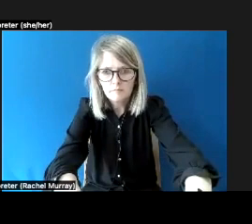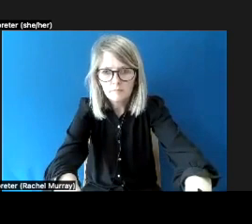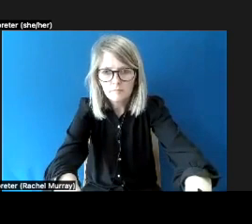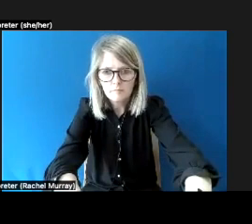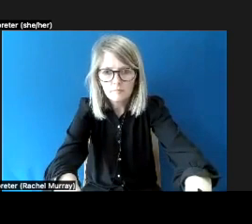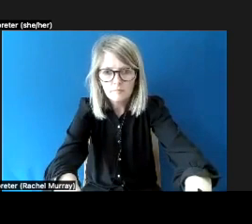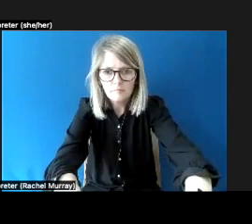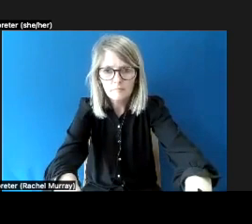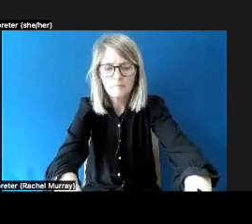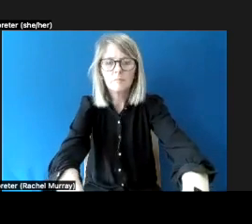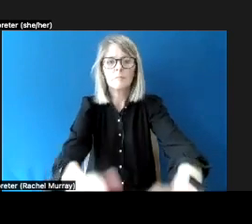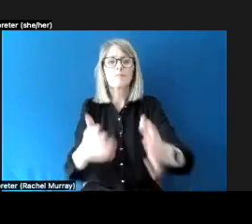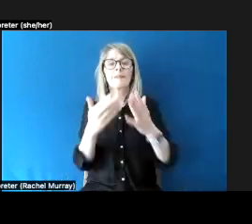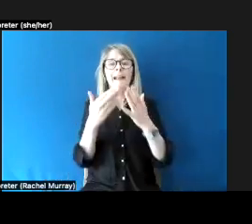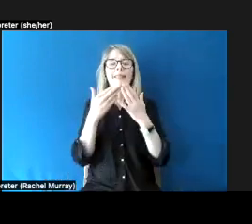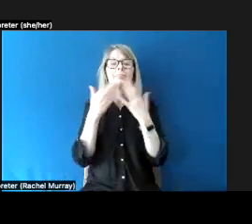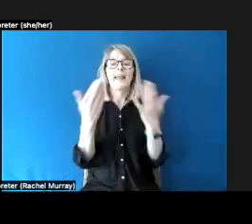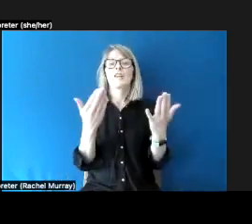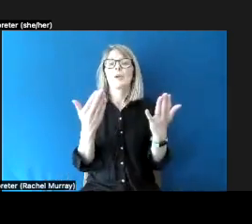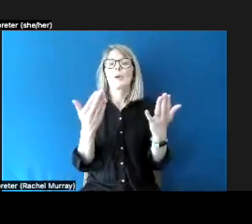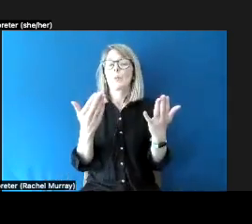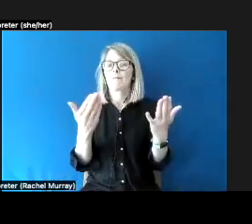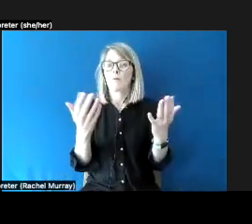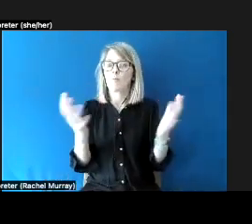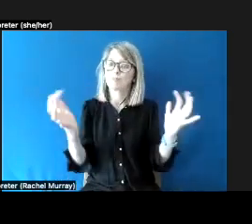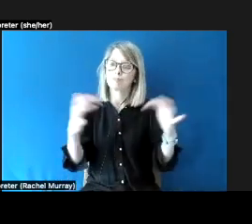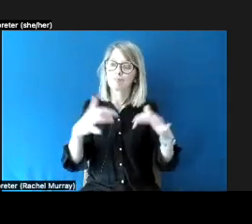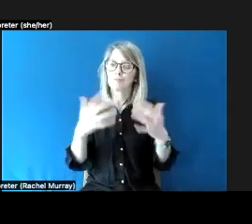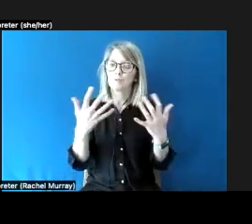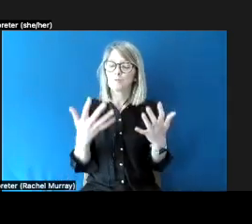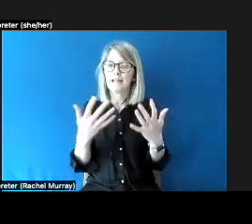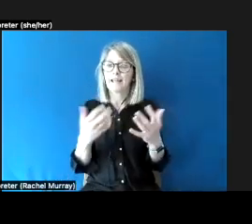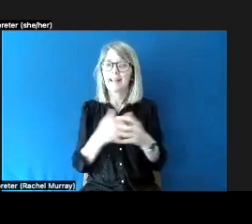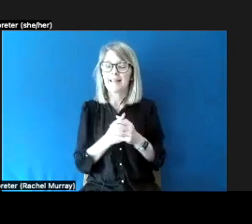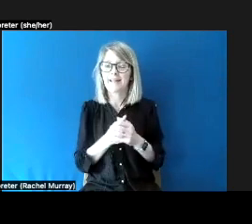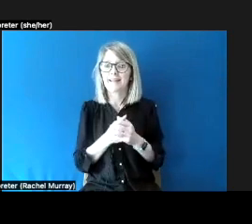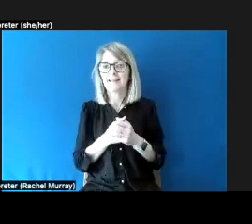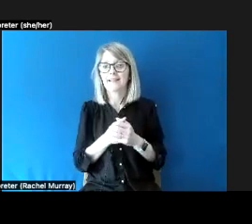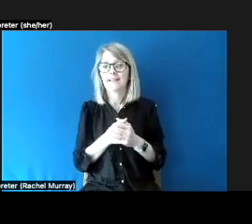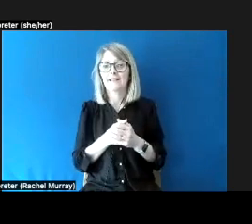Thank you, everyone, for joining us this afternoon.